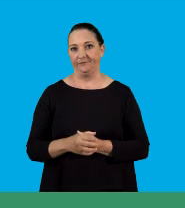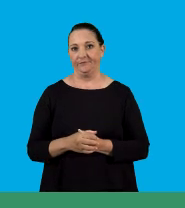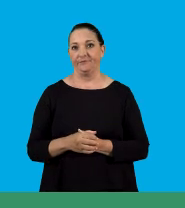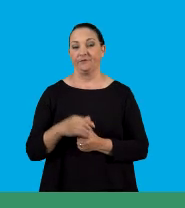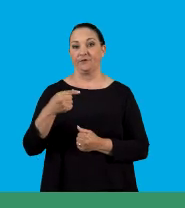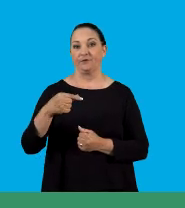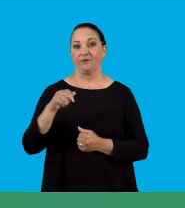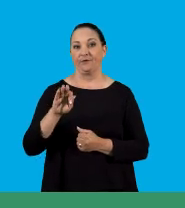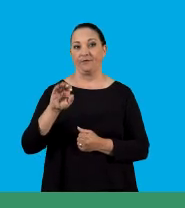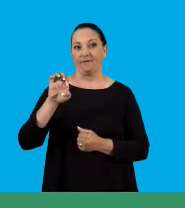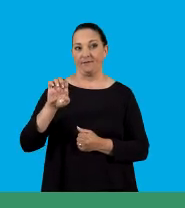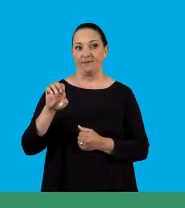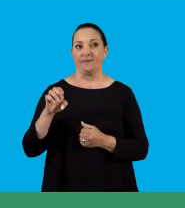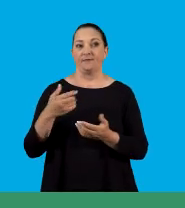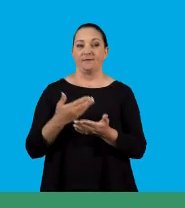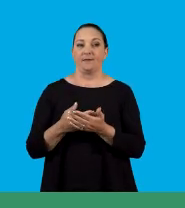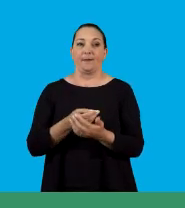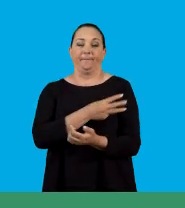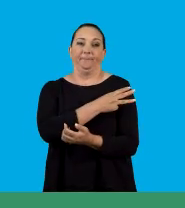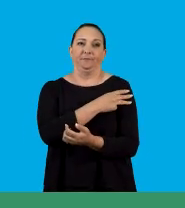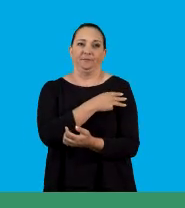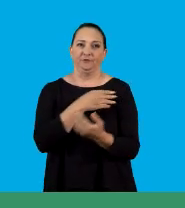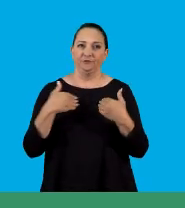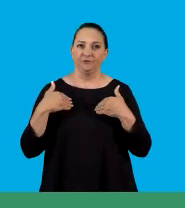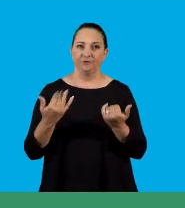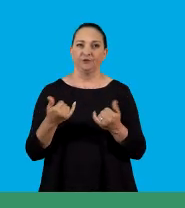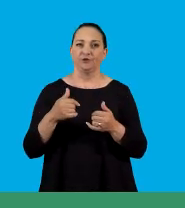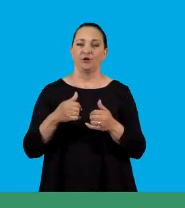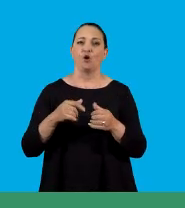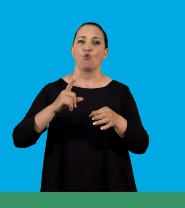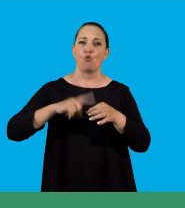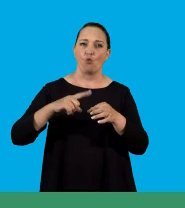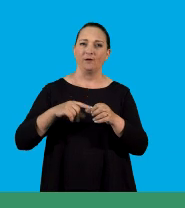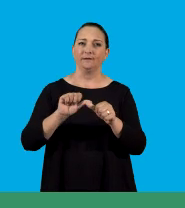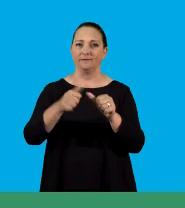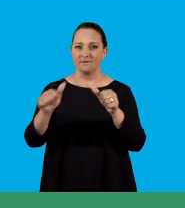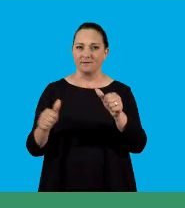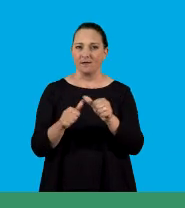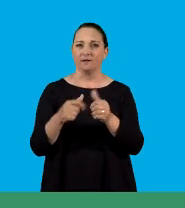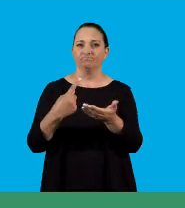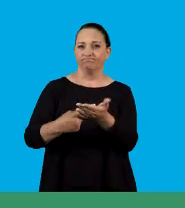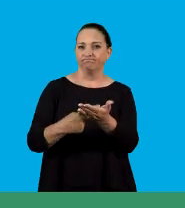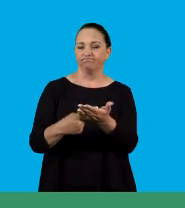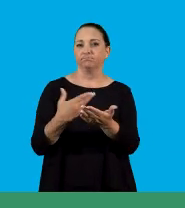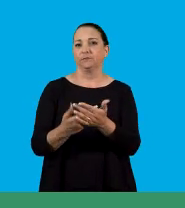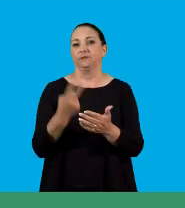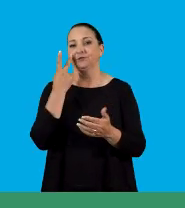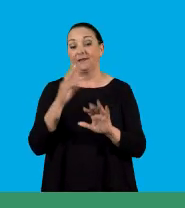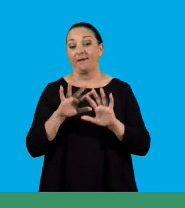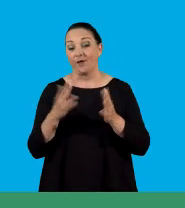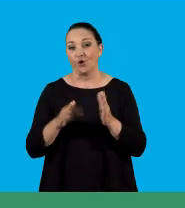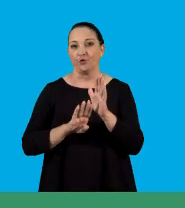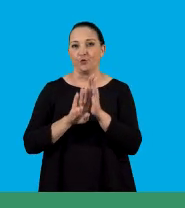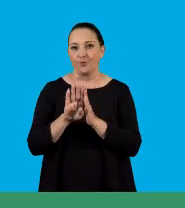then Grow Fast Enterprise Management introduced quality cycles to discuss ways to improve how they